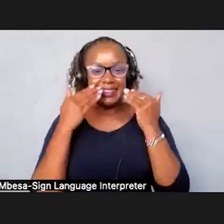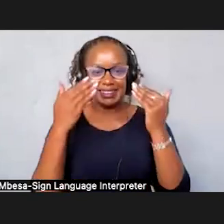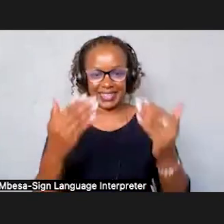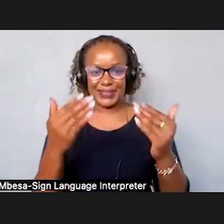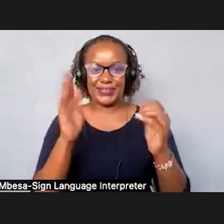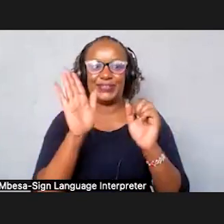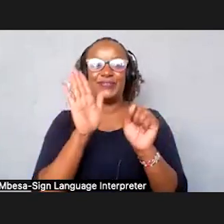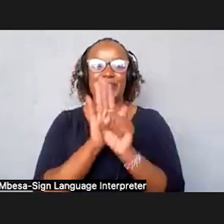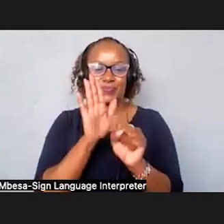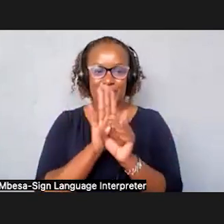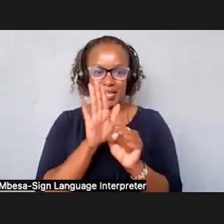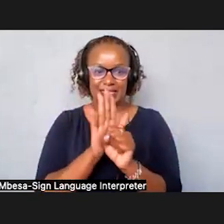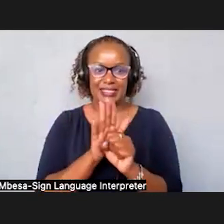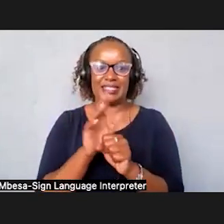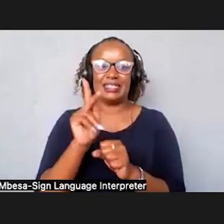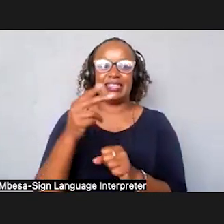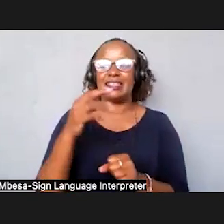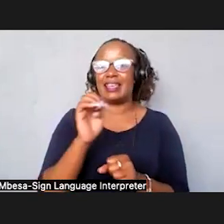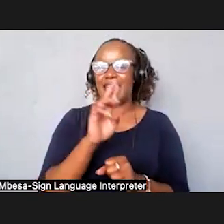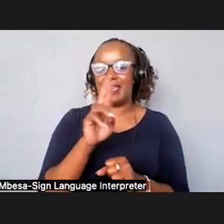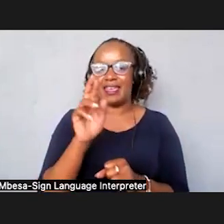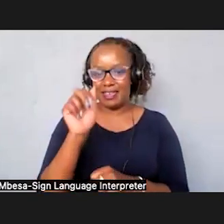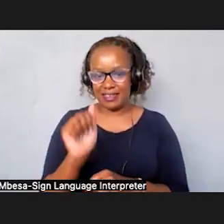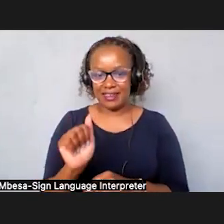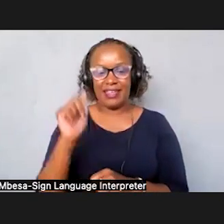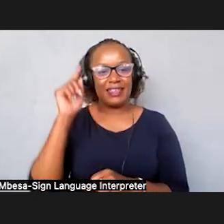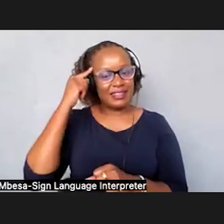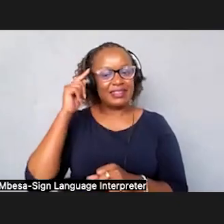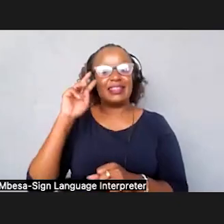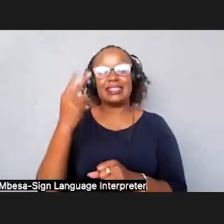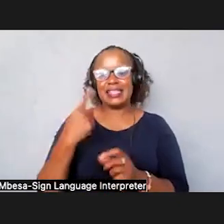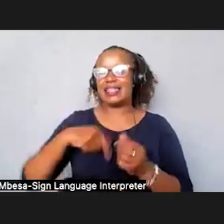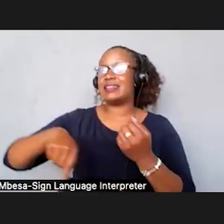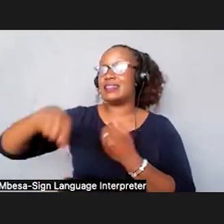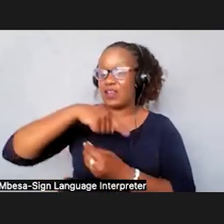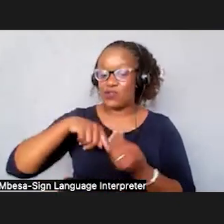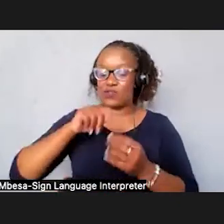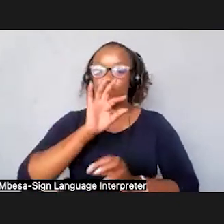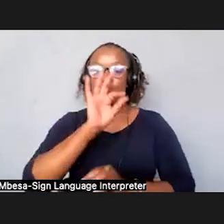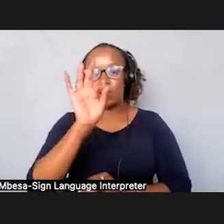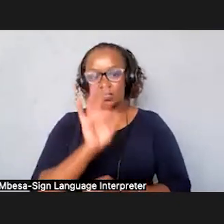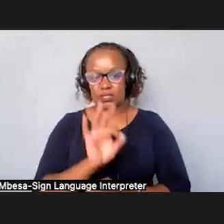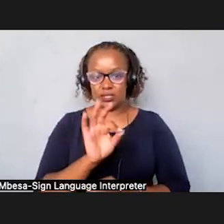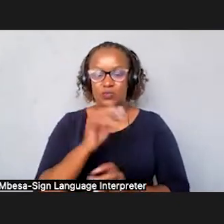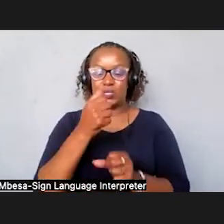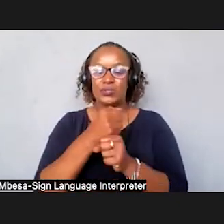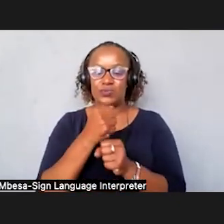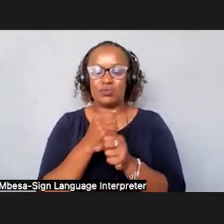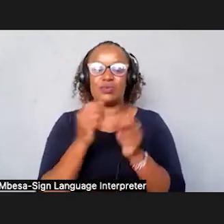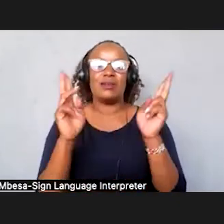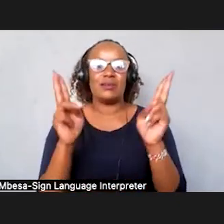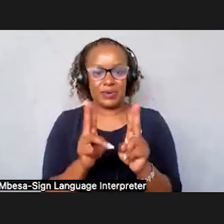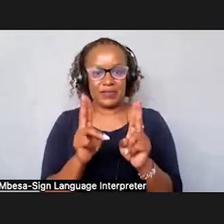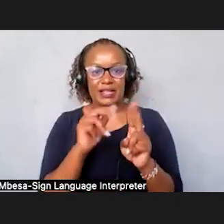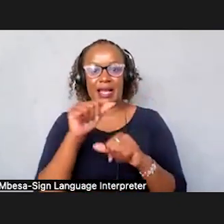We appreciate what you're doing. I guess in the next set of questions, we'll get to know a little bit more about the strategies you have and